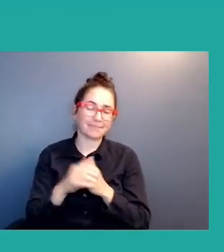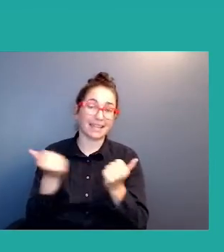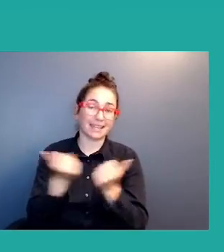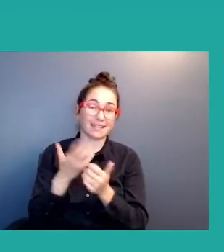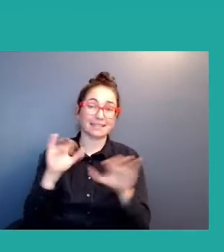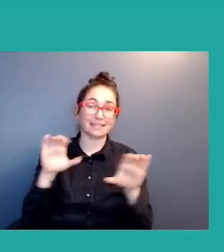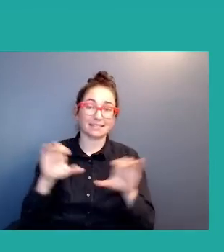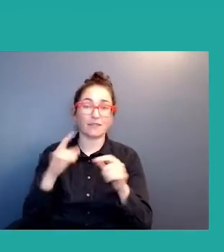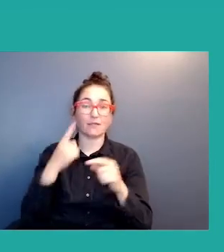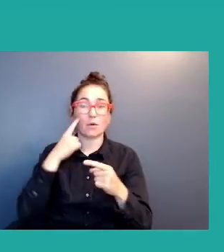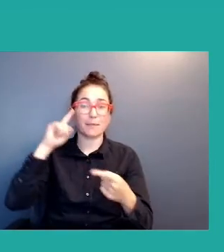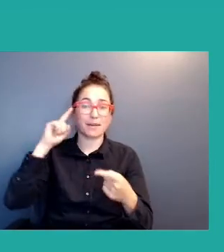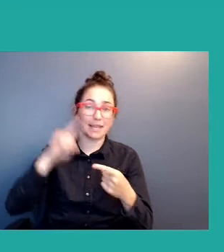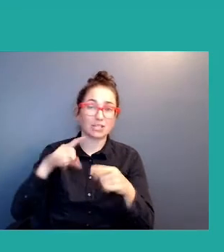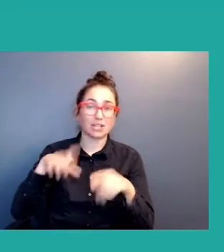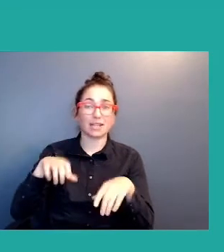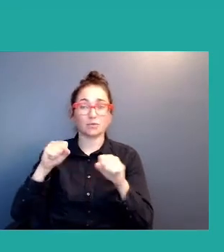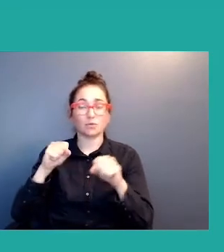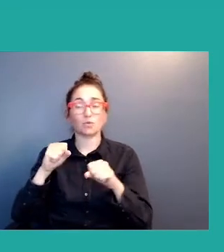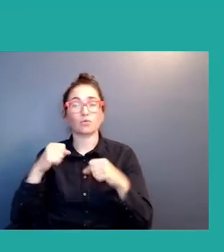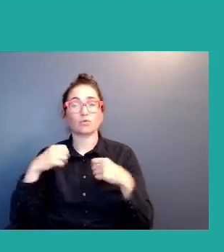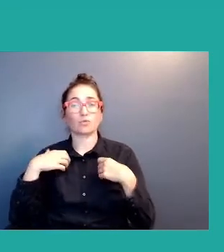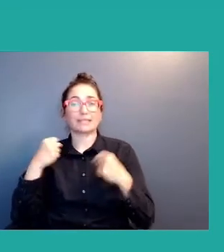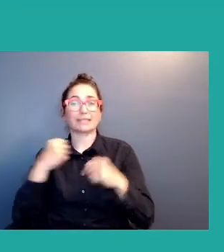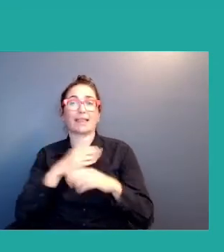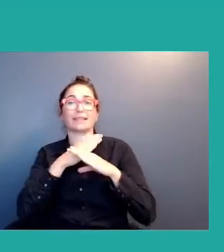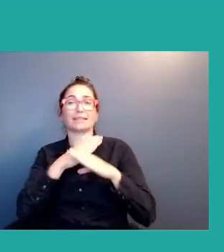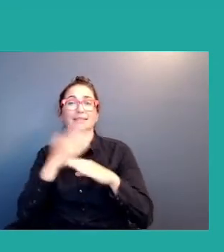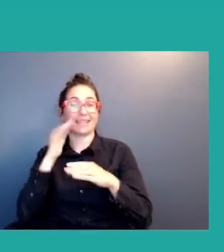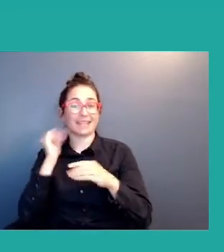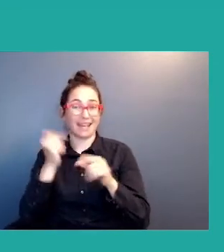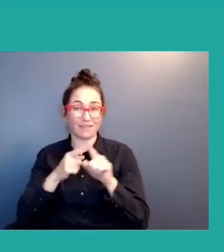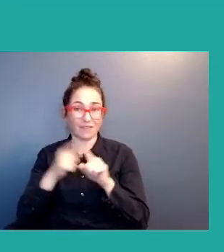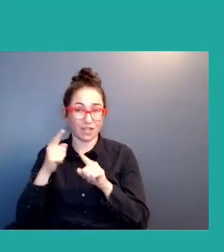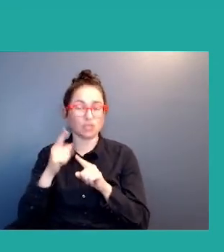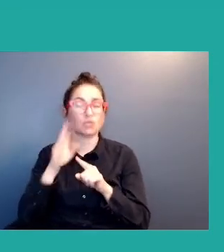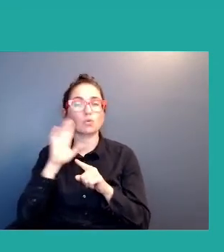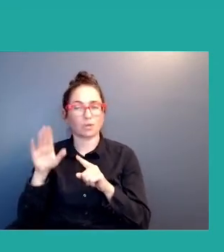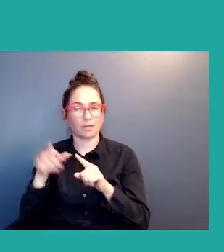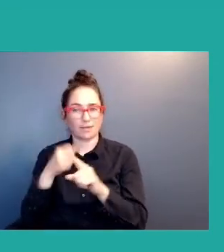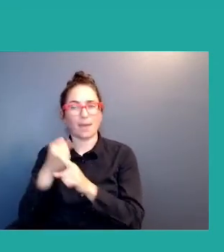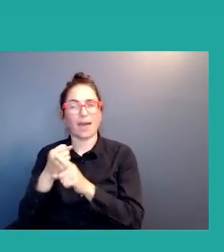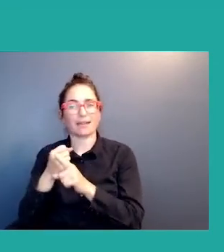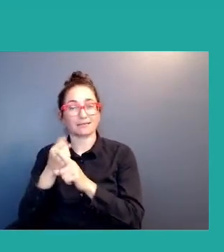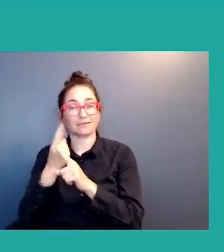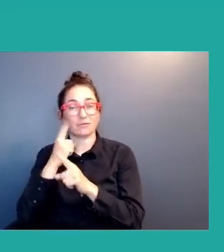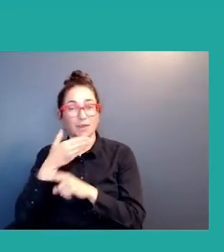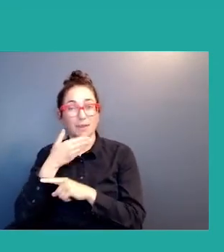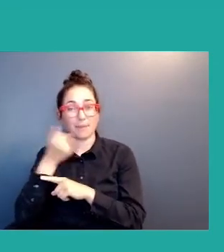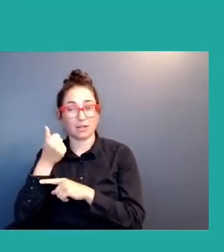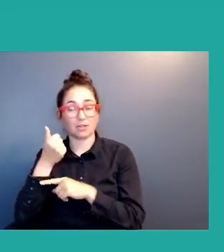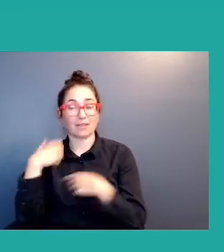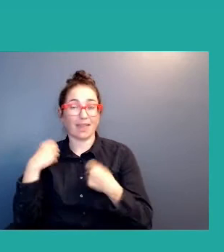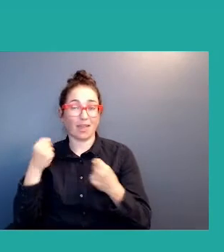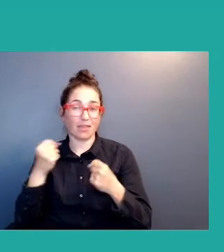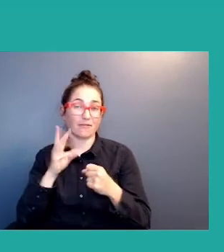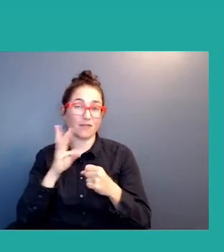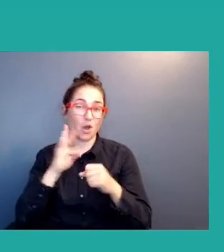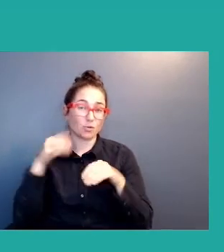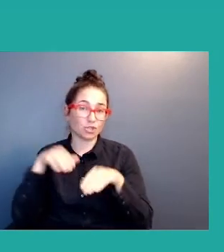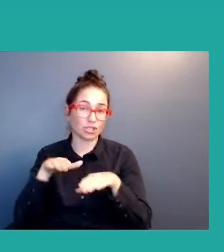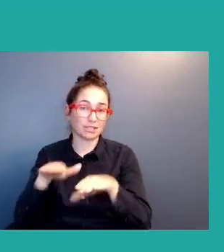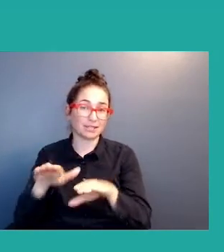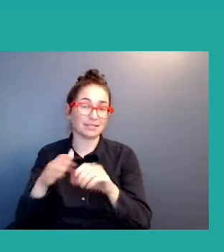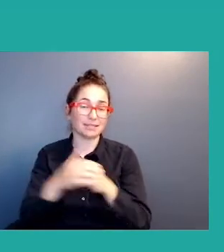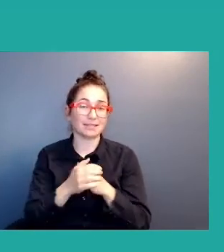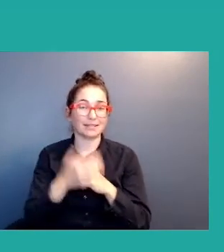mitigation, adaptation, resilience in any field will inevitably impact for the better the health of our oceans. We cannot think of our oceans